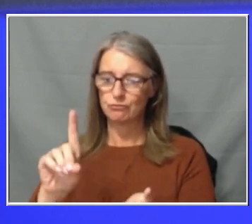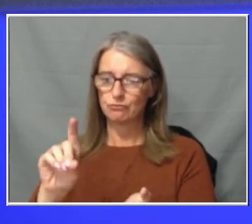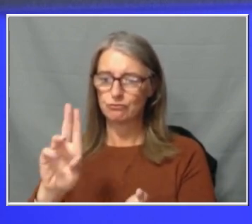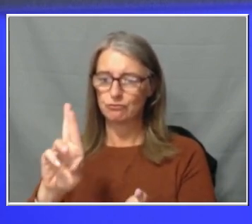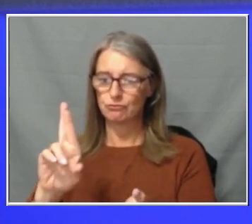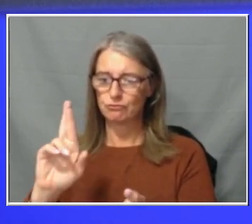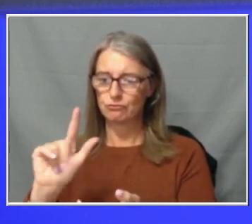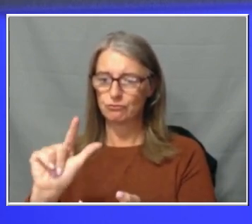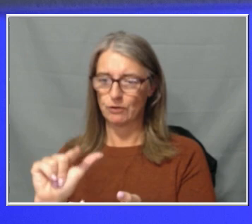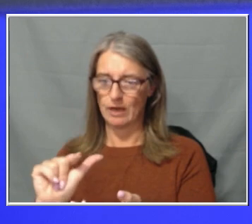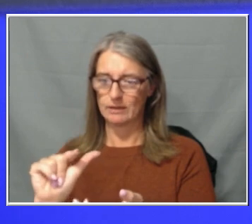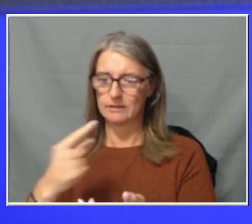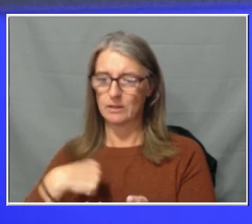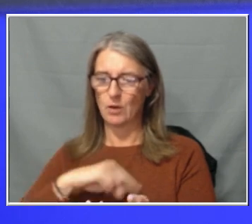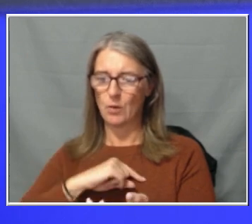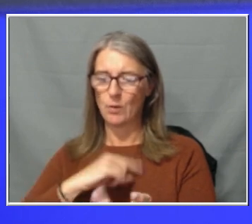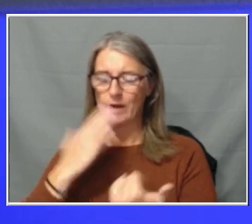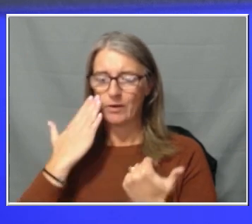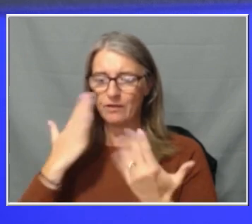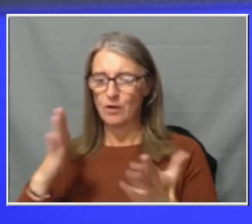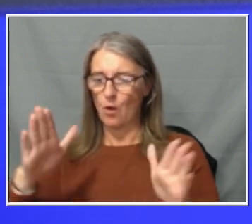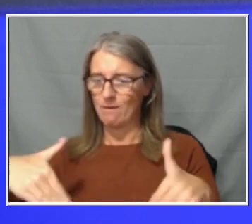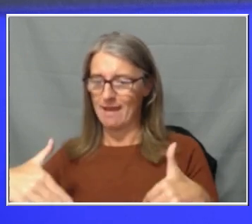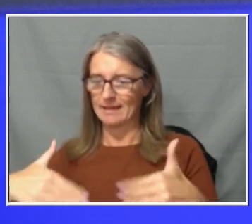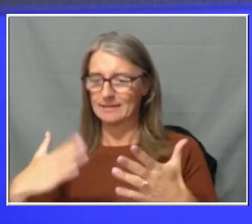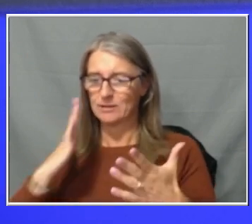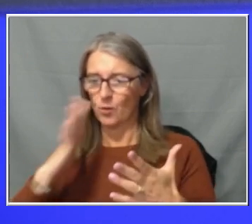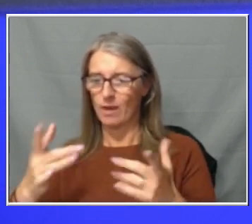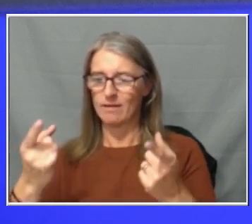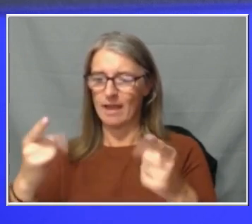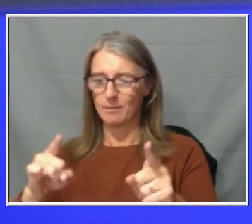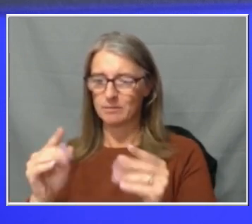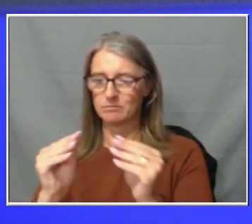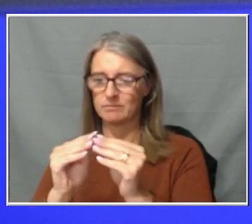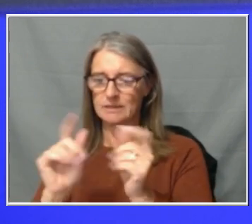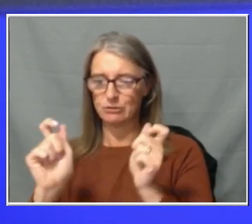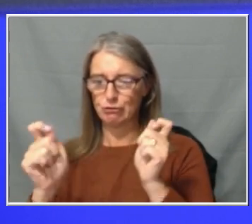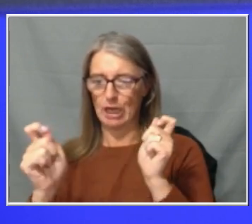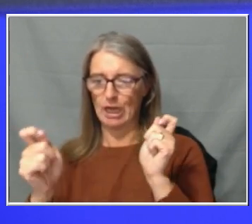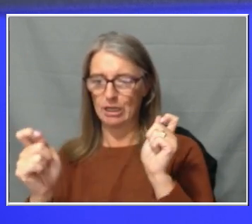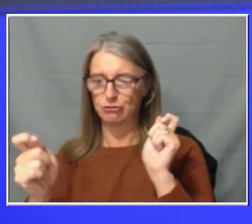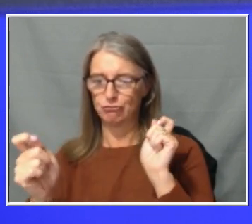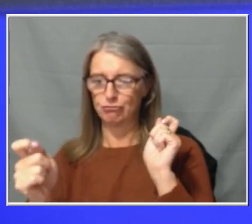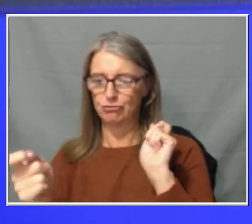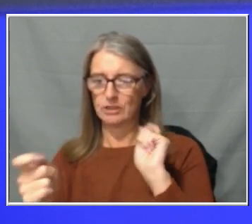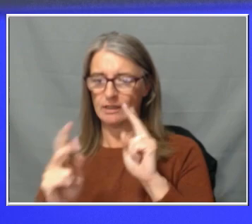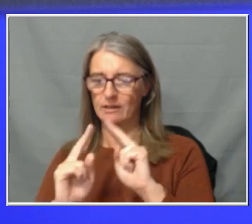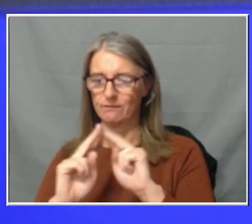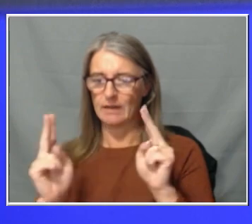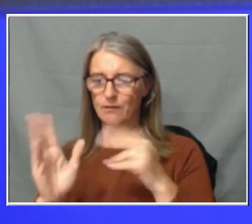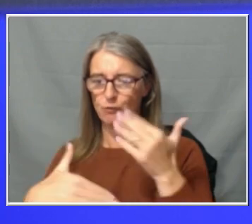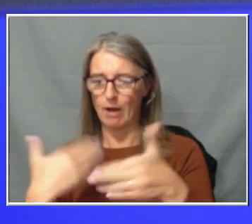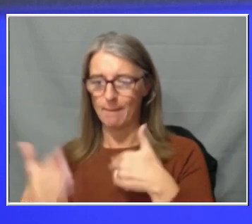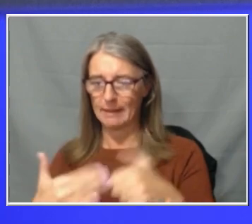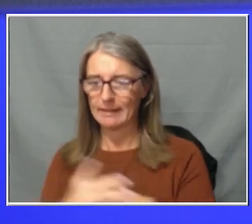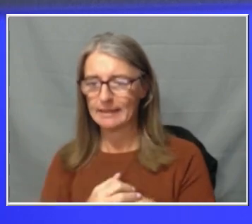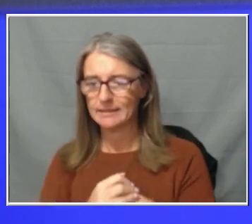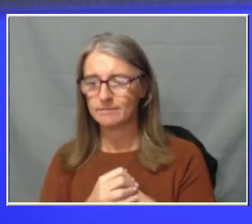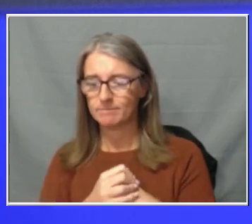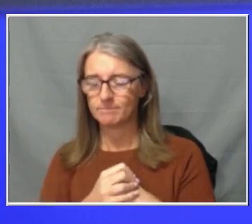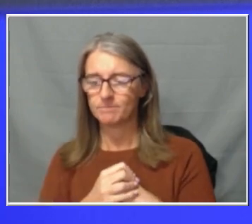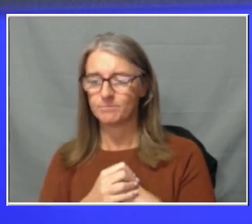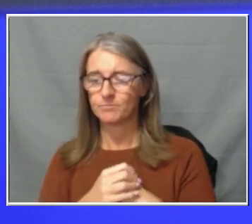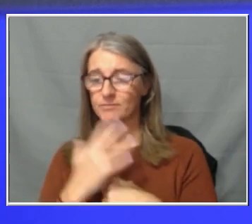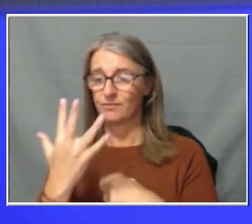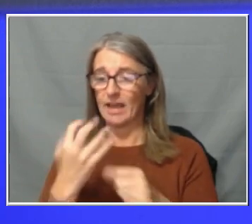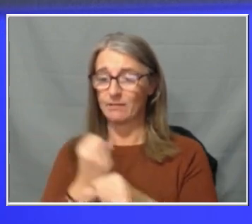a trial that we don't even know about yet. And so it's changing very, very rapidly. And 5 years